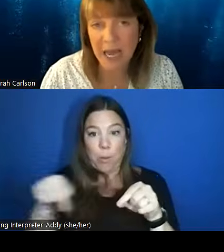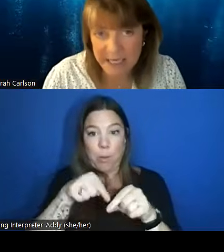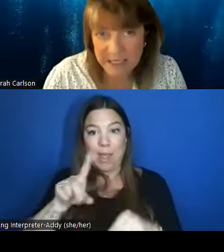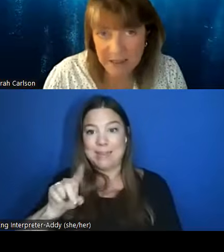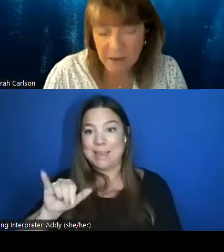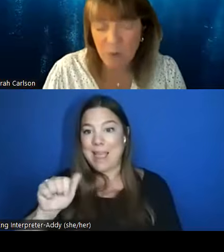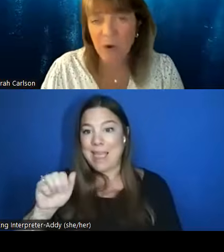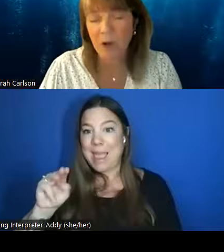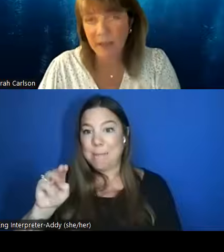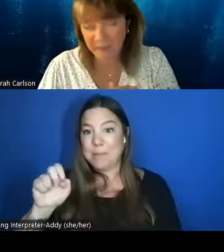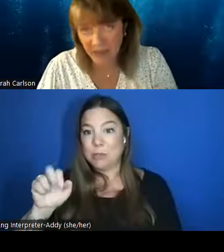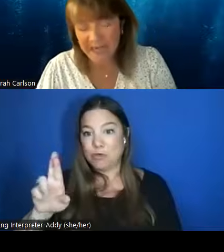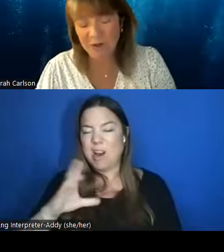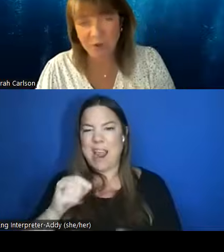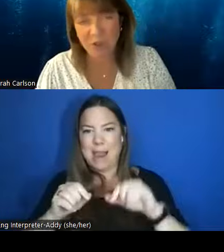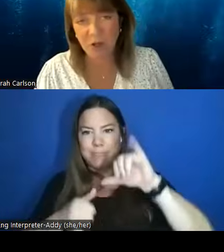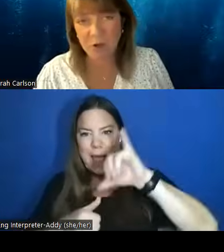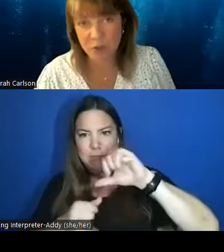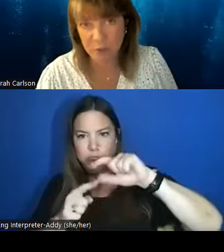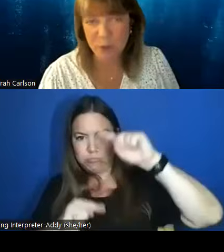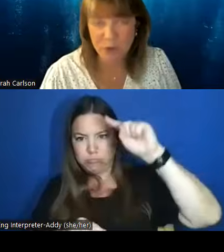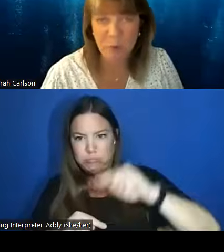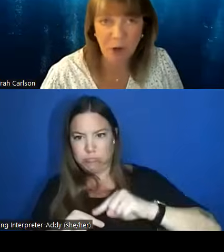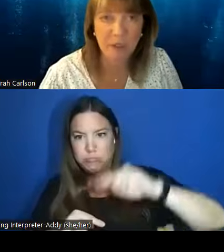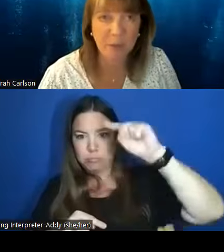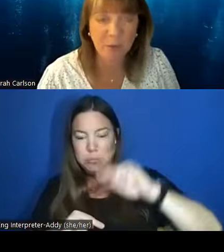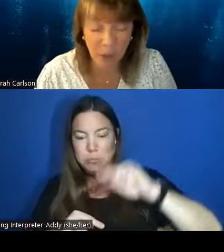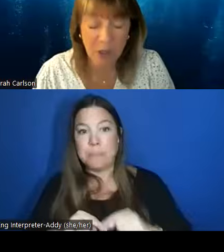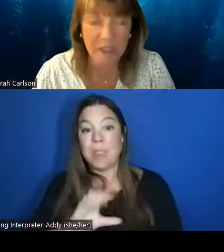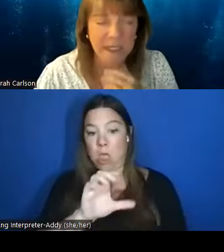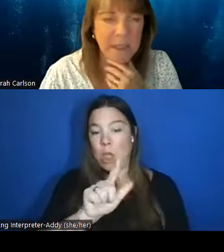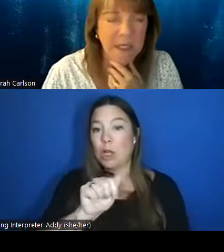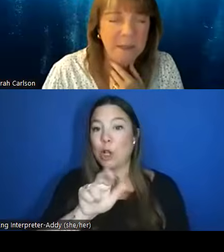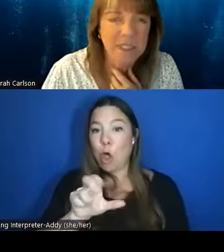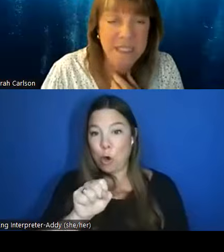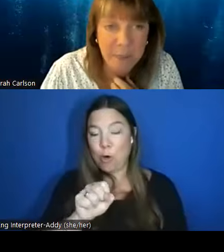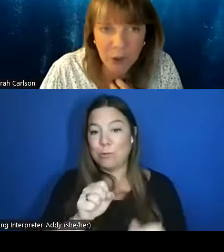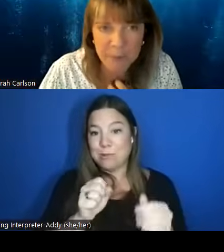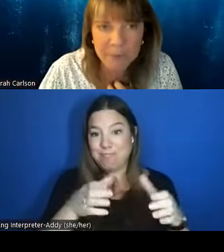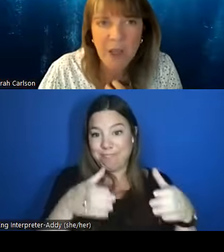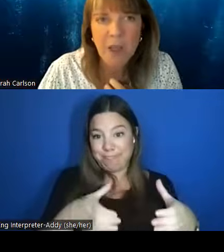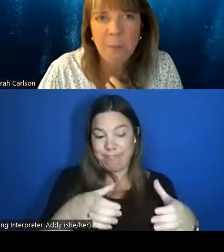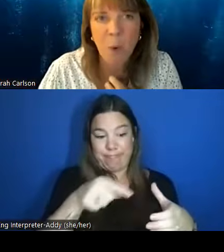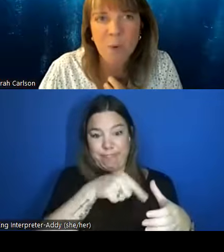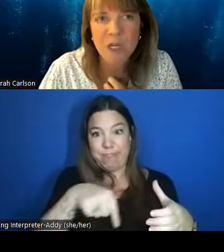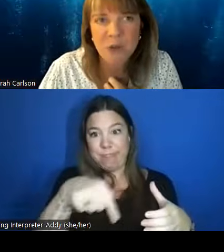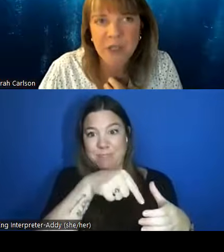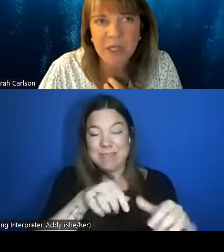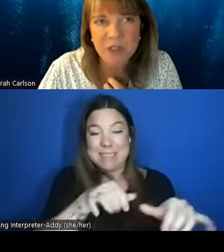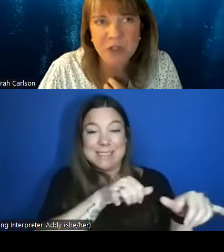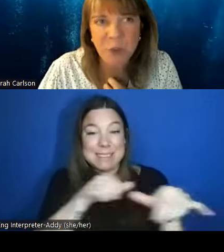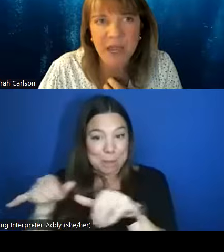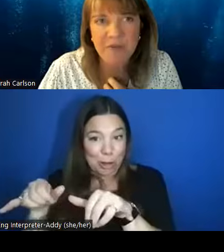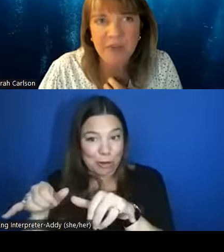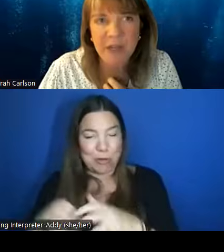the height, and the height of those Claros drums was remarkably similar. But when we do